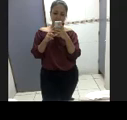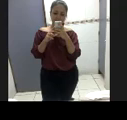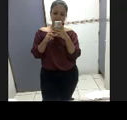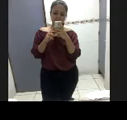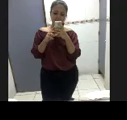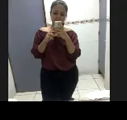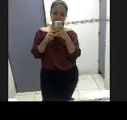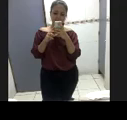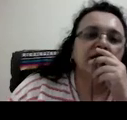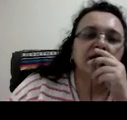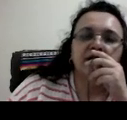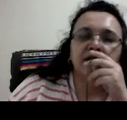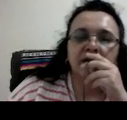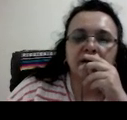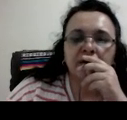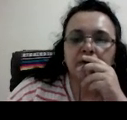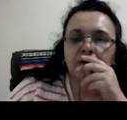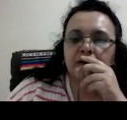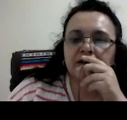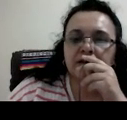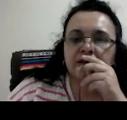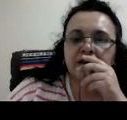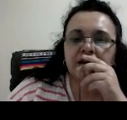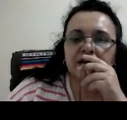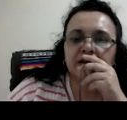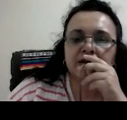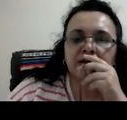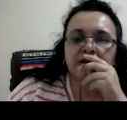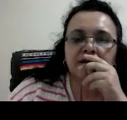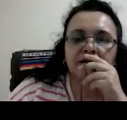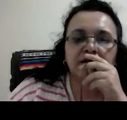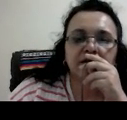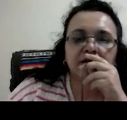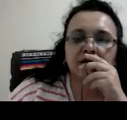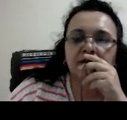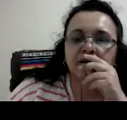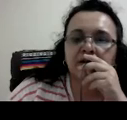Yes. Okay. We will check it.